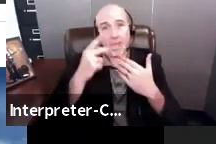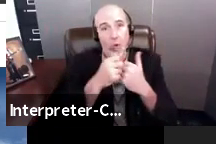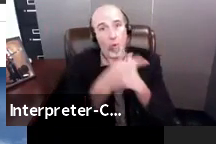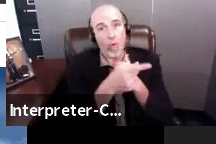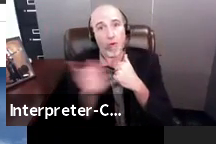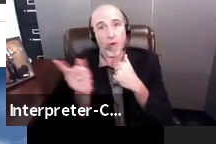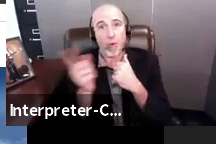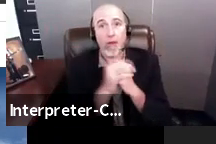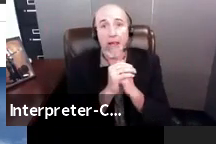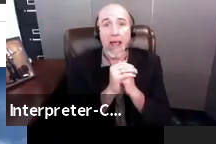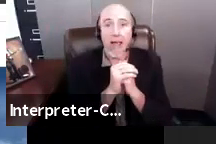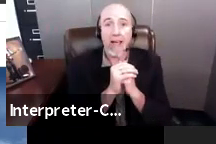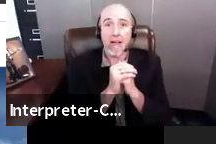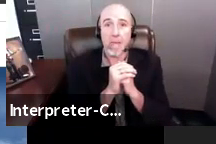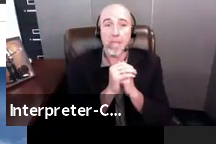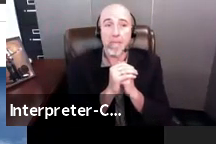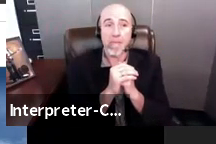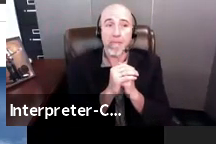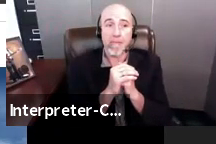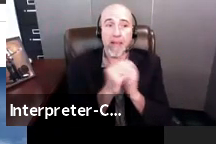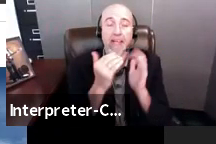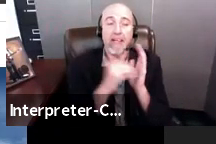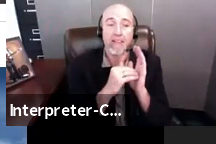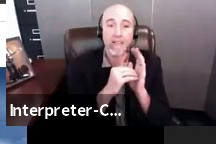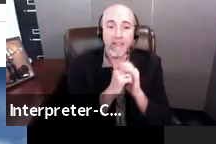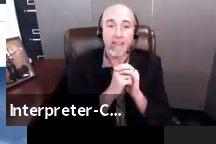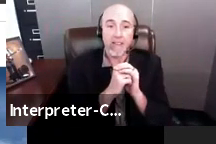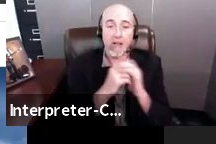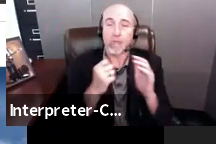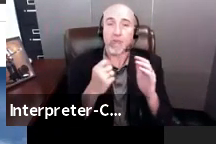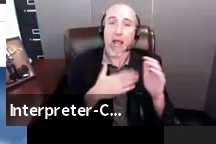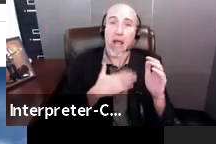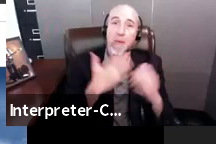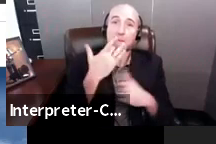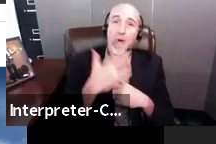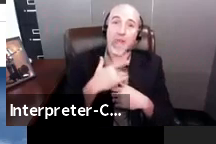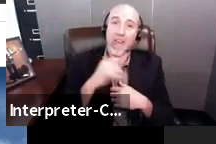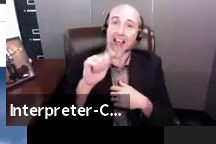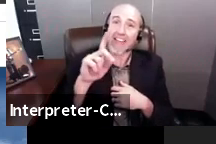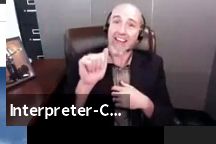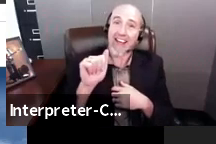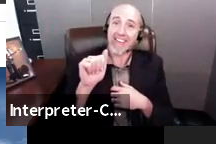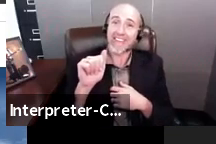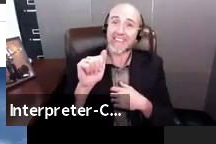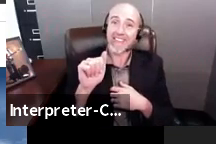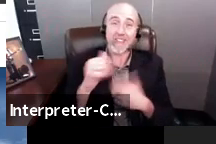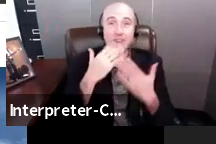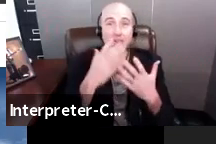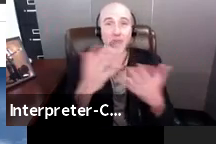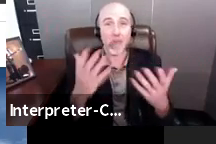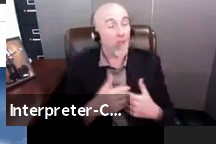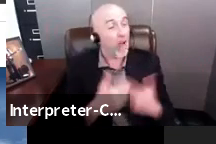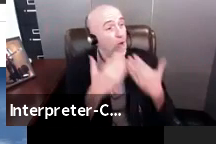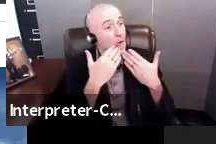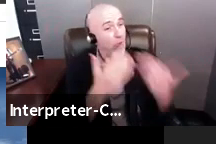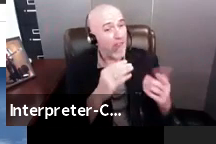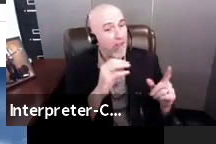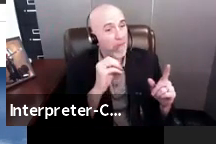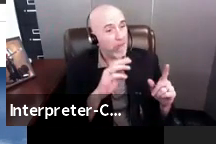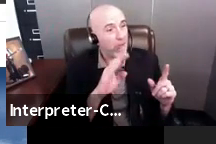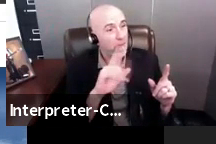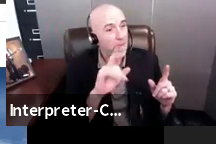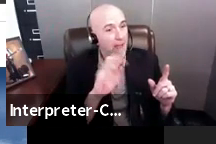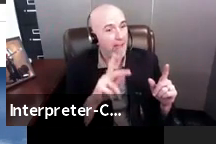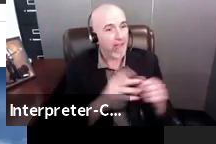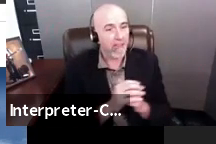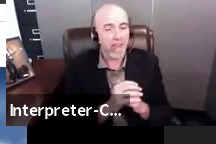And again, just happy birthday, ADA. So all right, thank you very much. Thank you, Mr. Black.